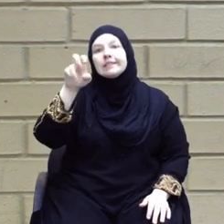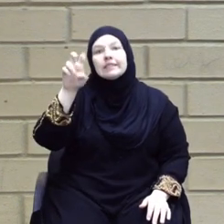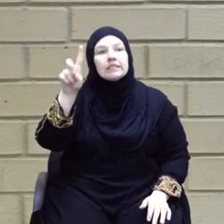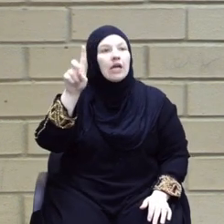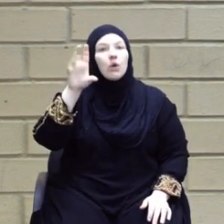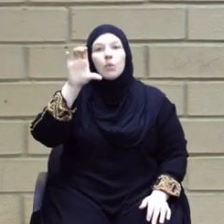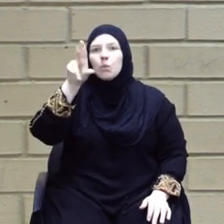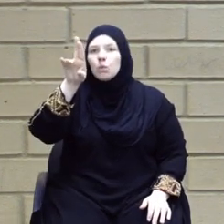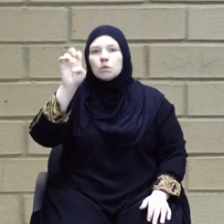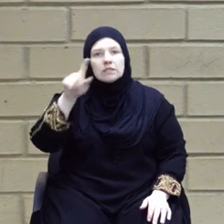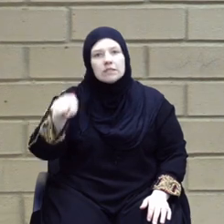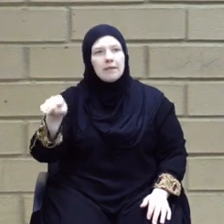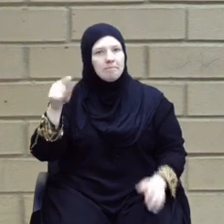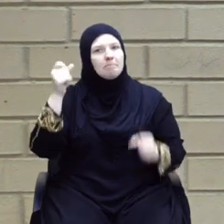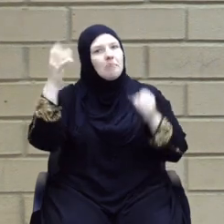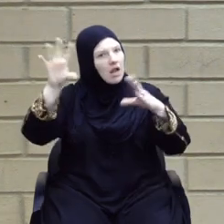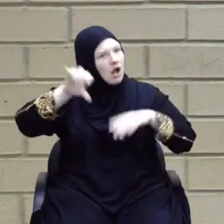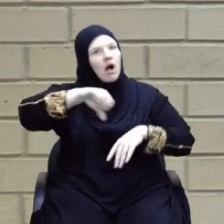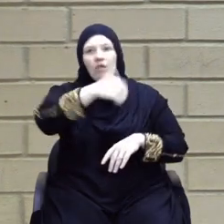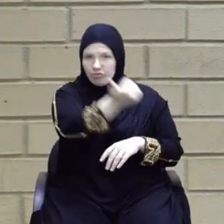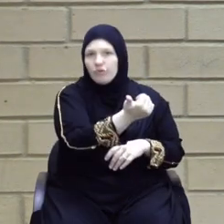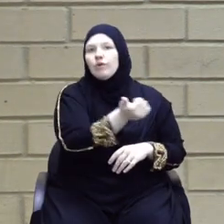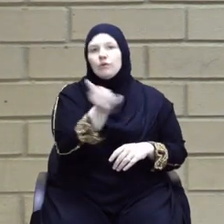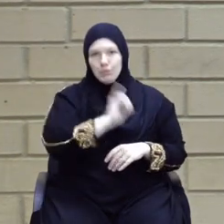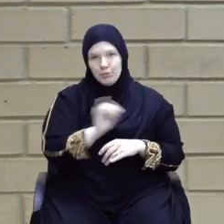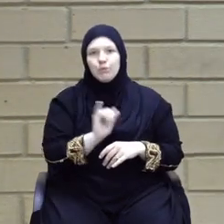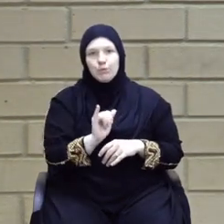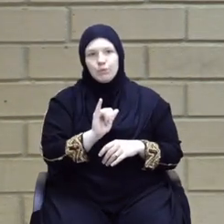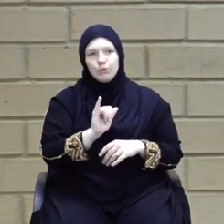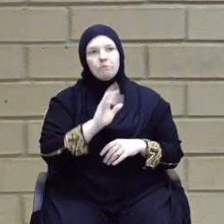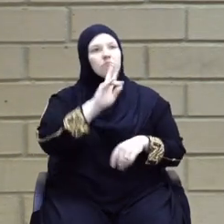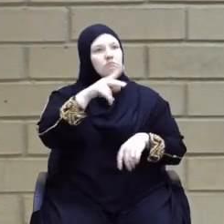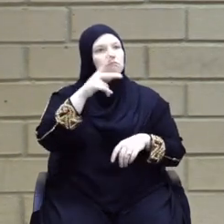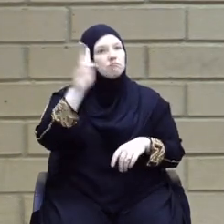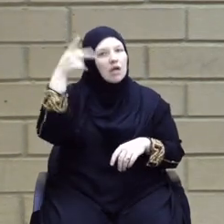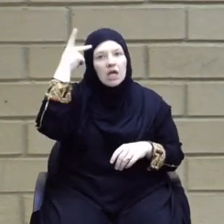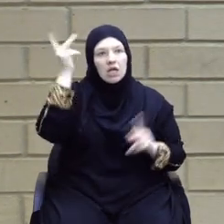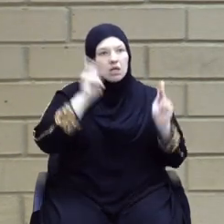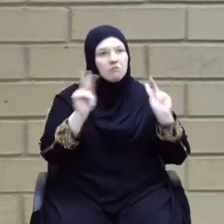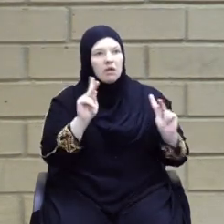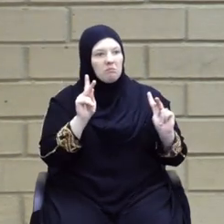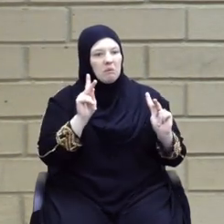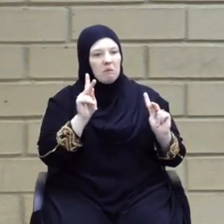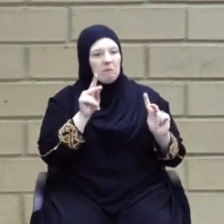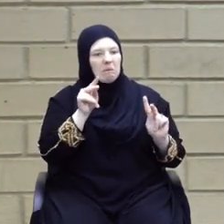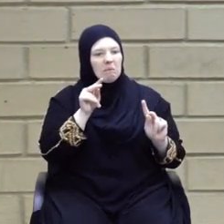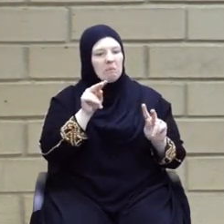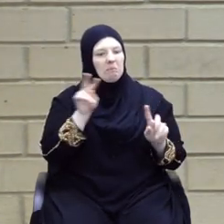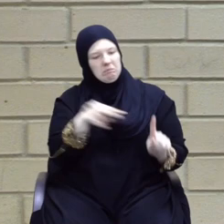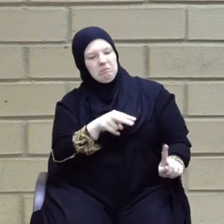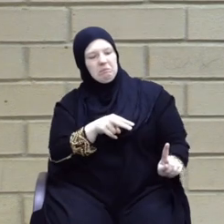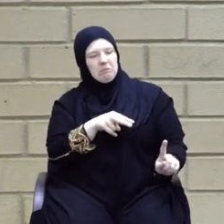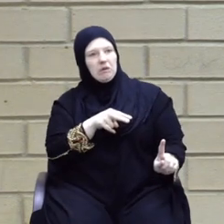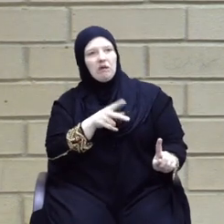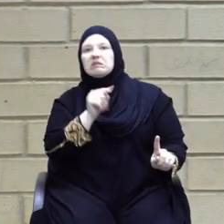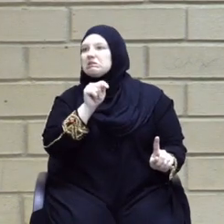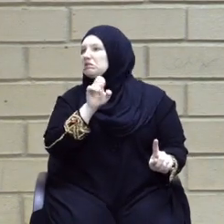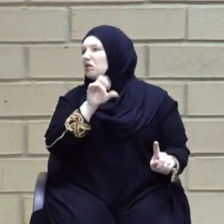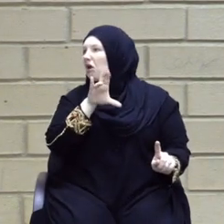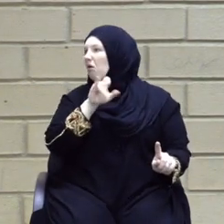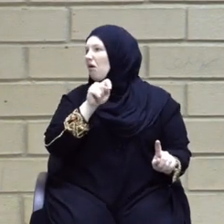Many others are going after Islam and Muslims and conflating terrorism with